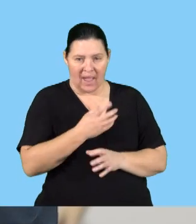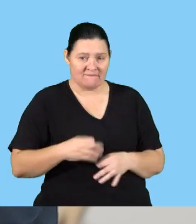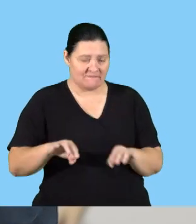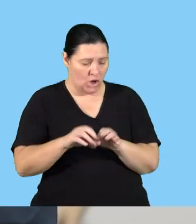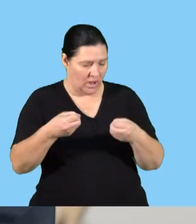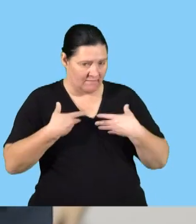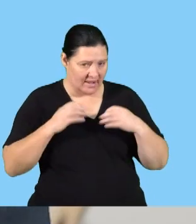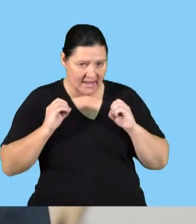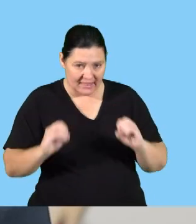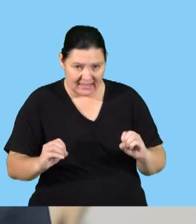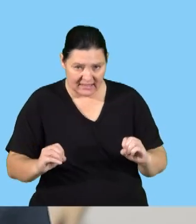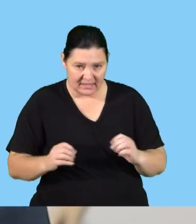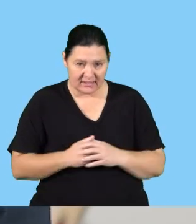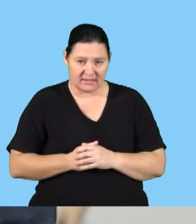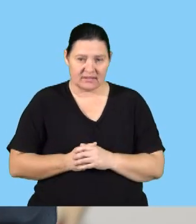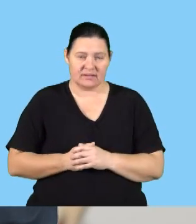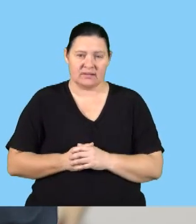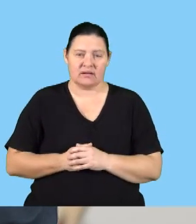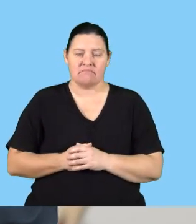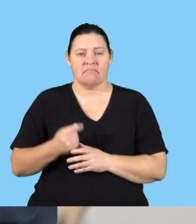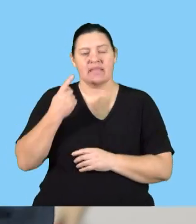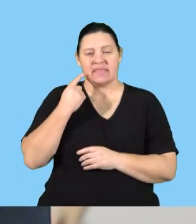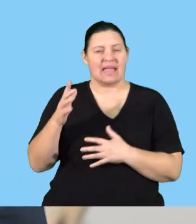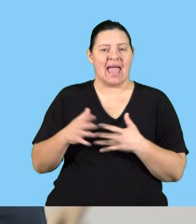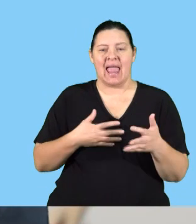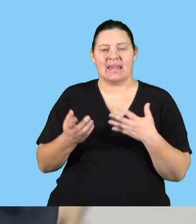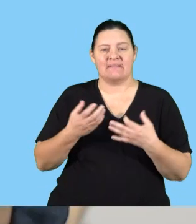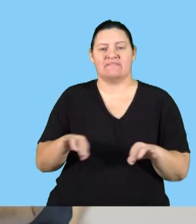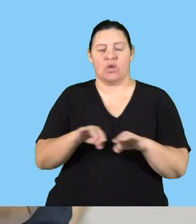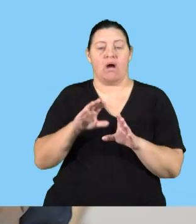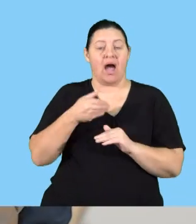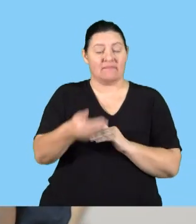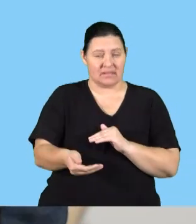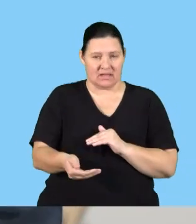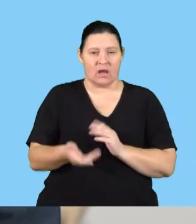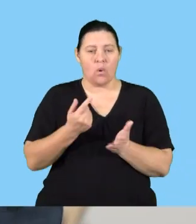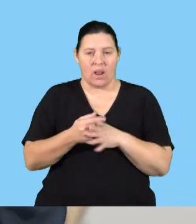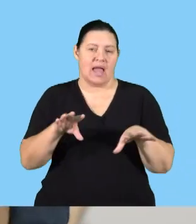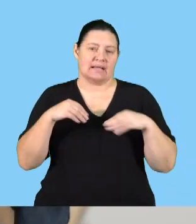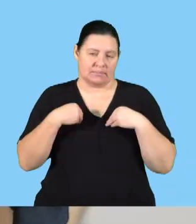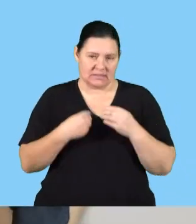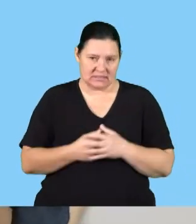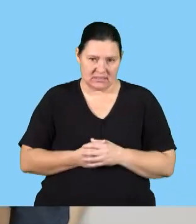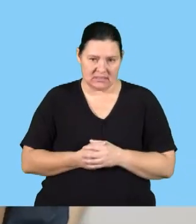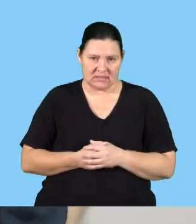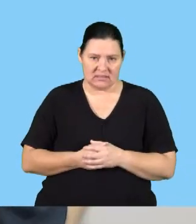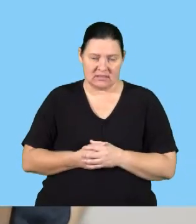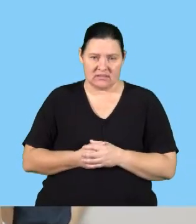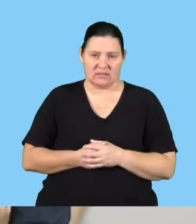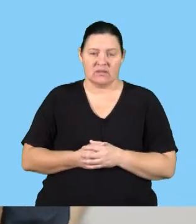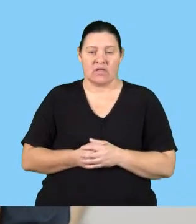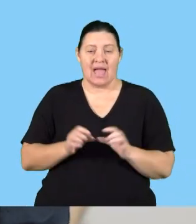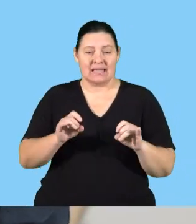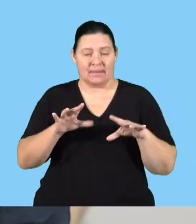no values were mentioned on the question, I think any value after the comma will be acceptable. So